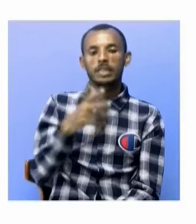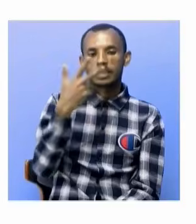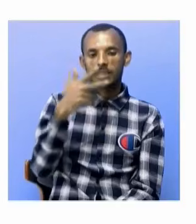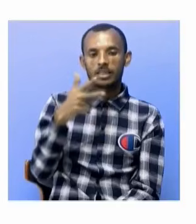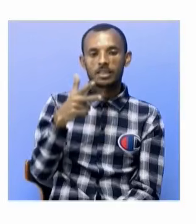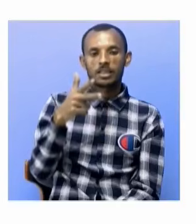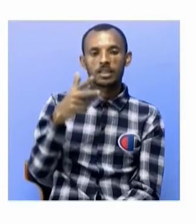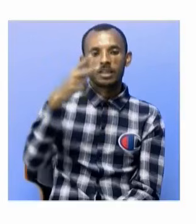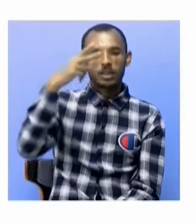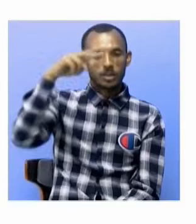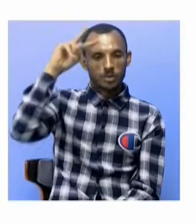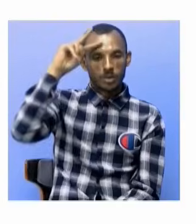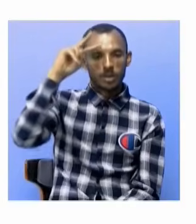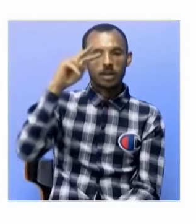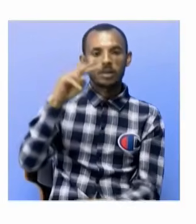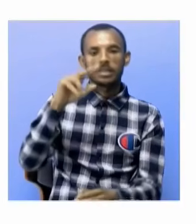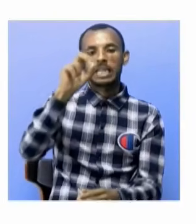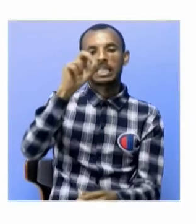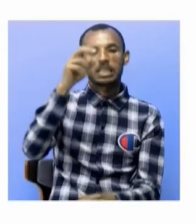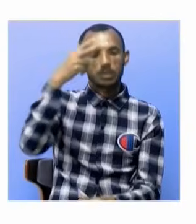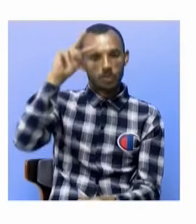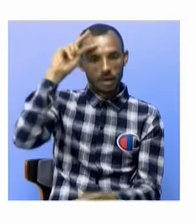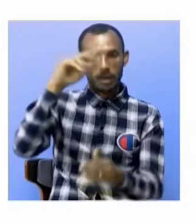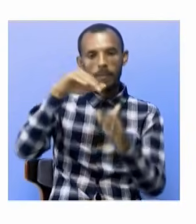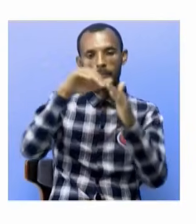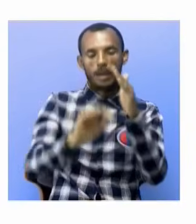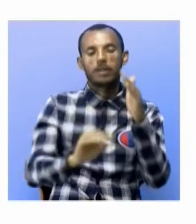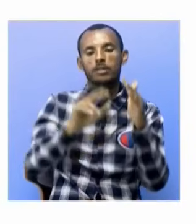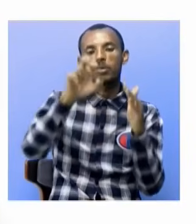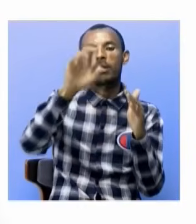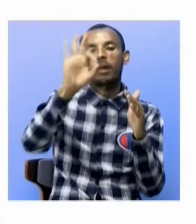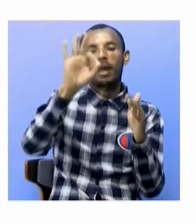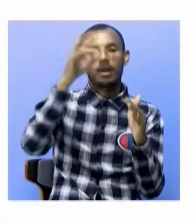square minus 29 square, C,